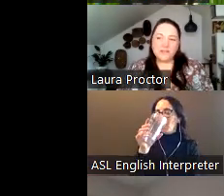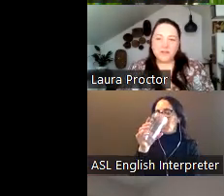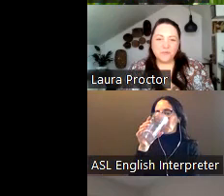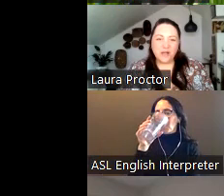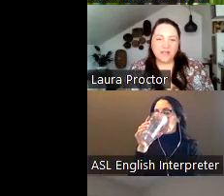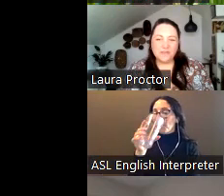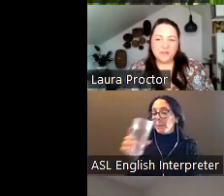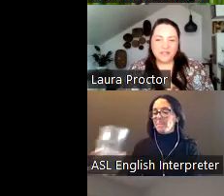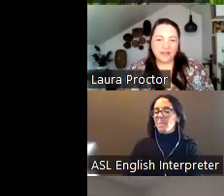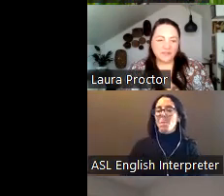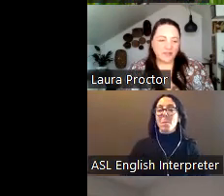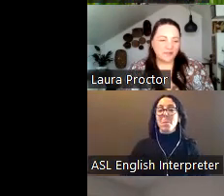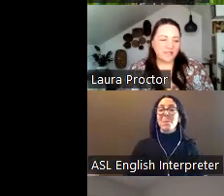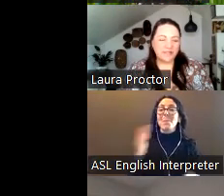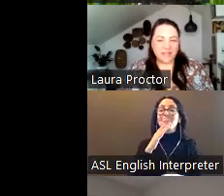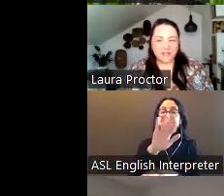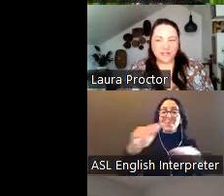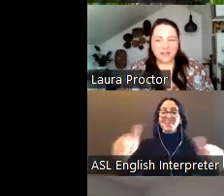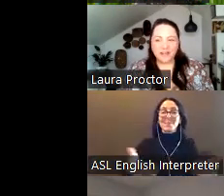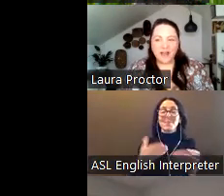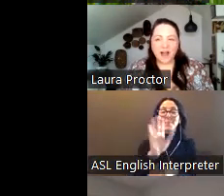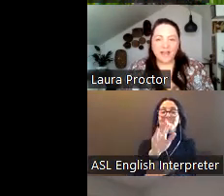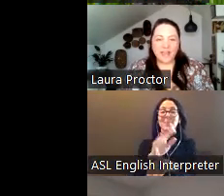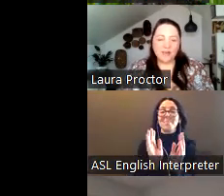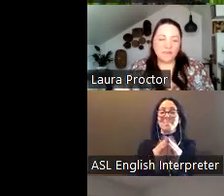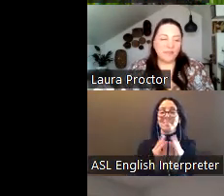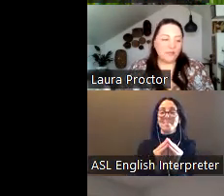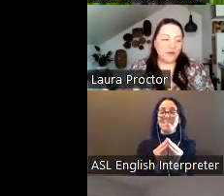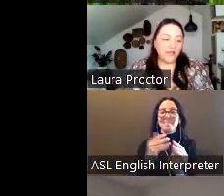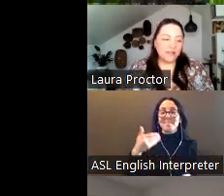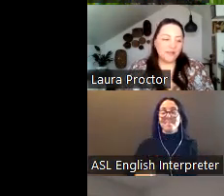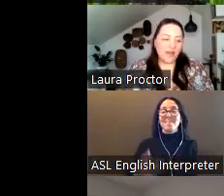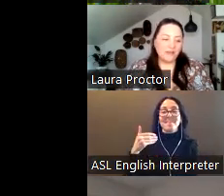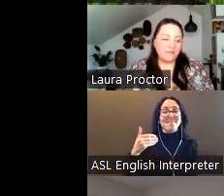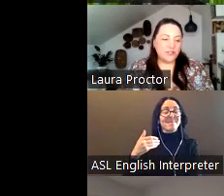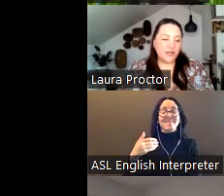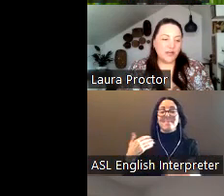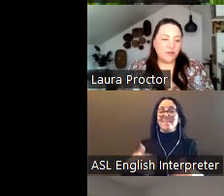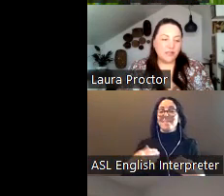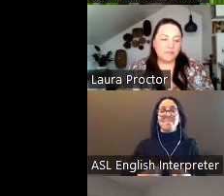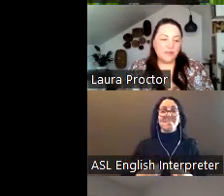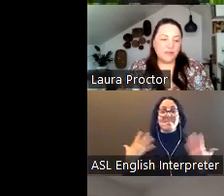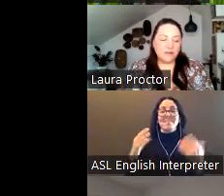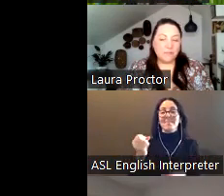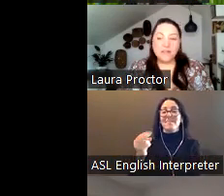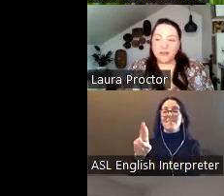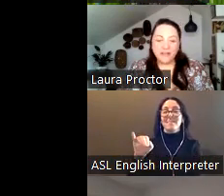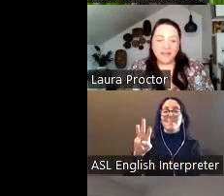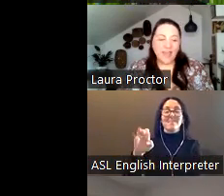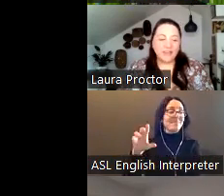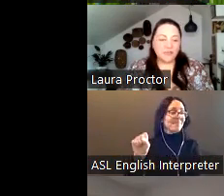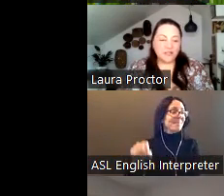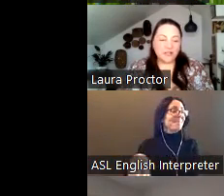Good afternoon and welcome to this afternoon's session. I am thrilled to have Sheri